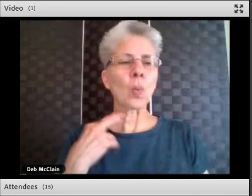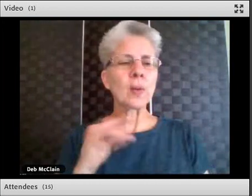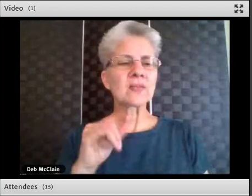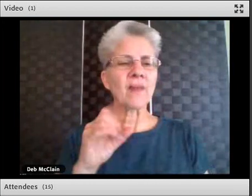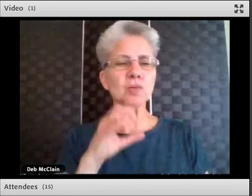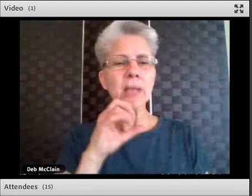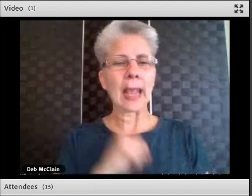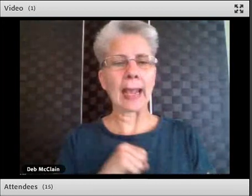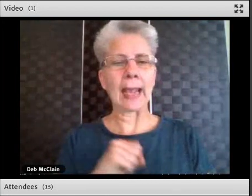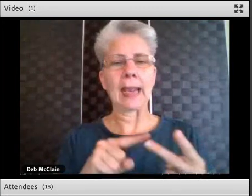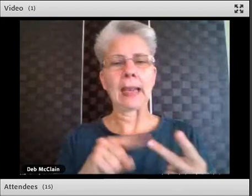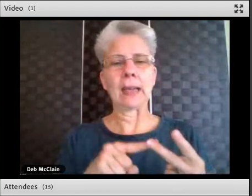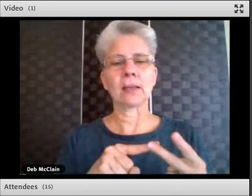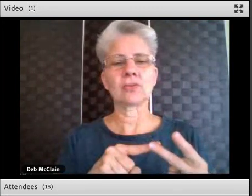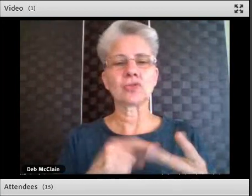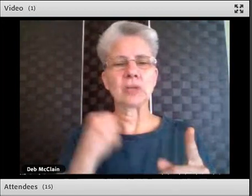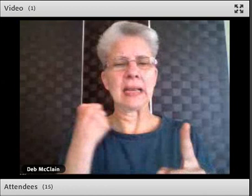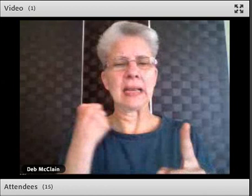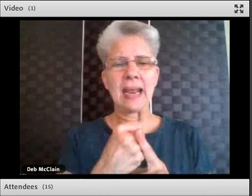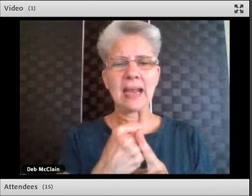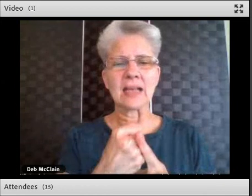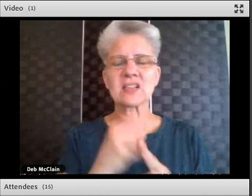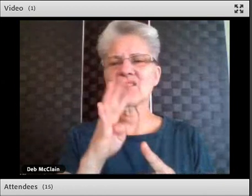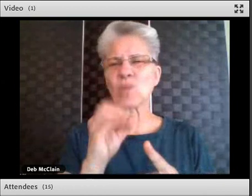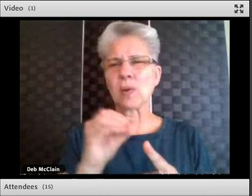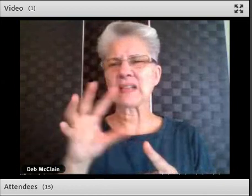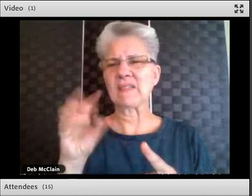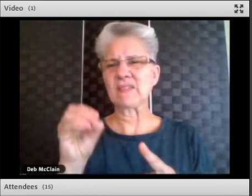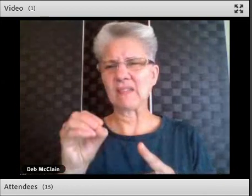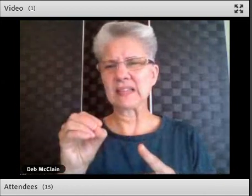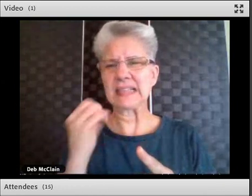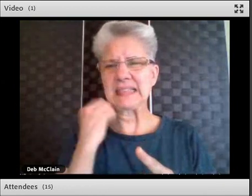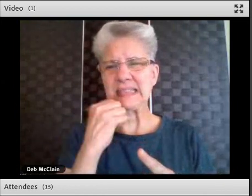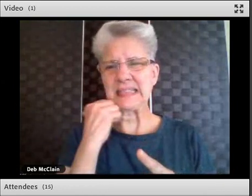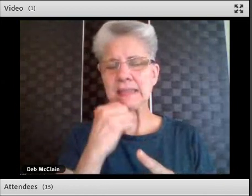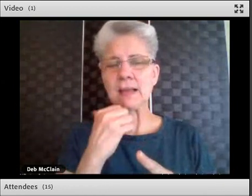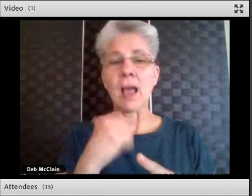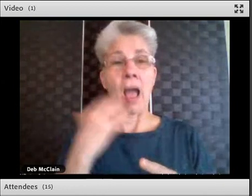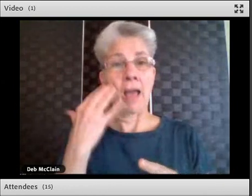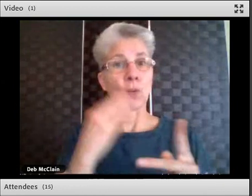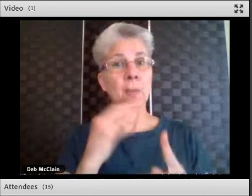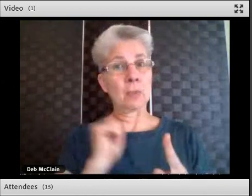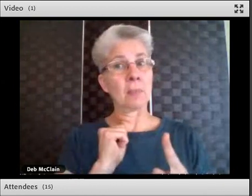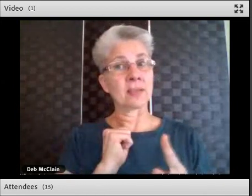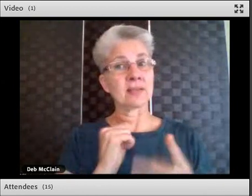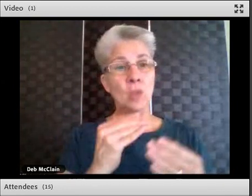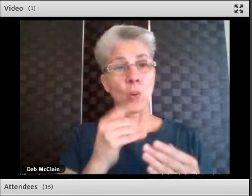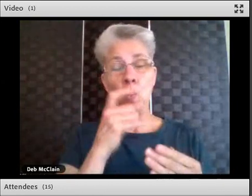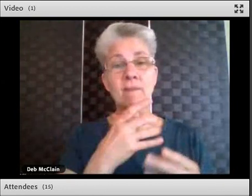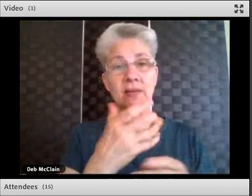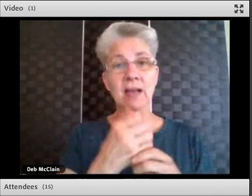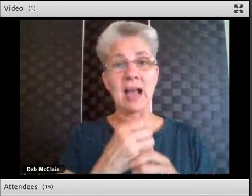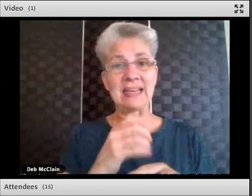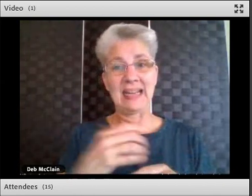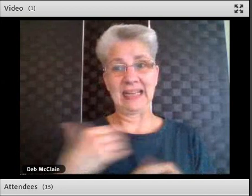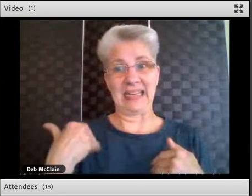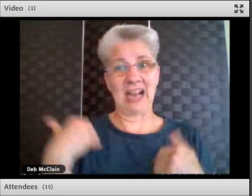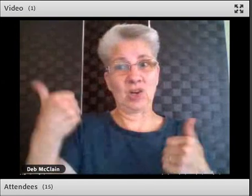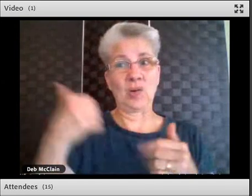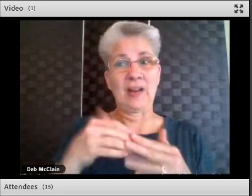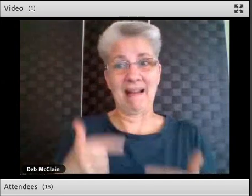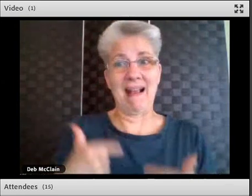age. CFS typically strikes people in their 40s or 50s. I've actually known people who have gotten it much earlier